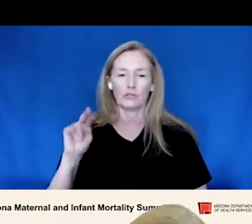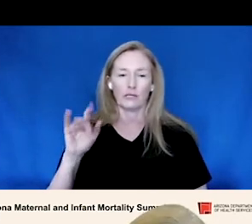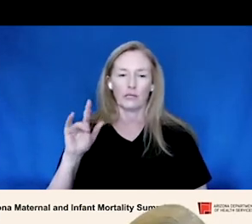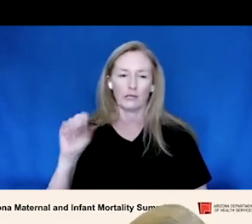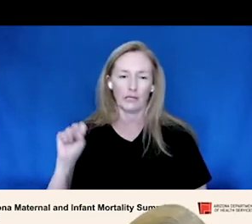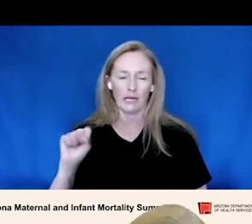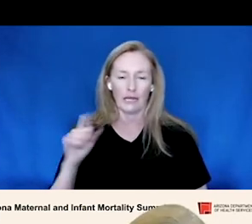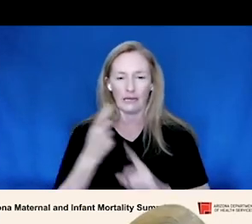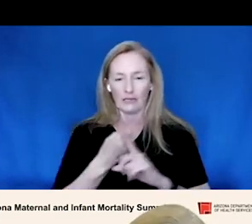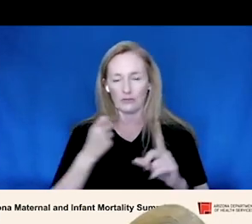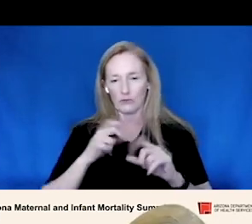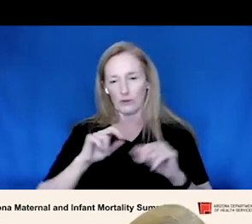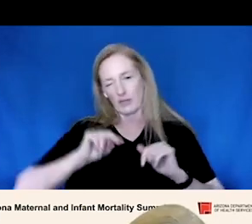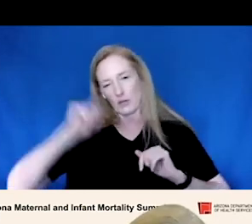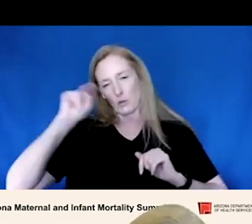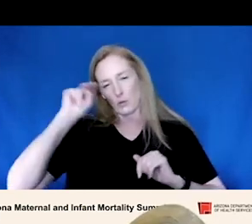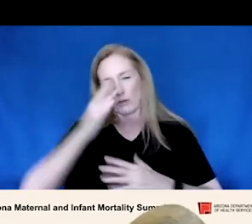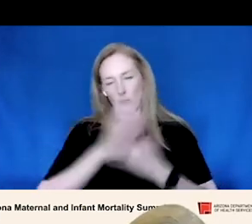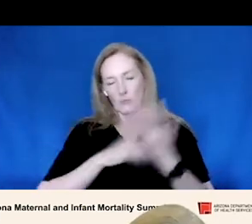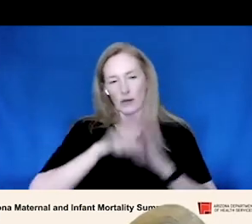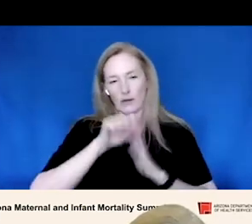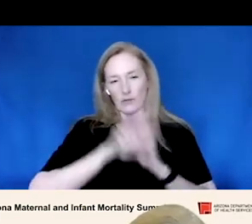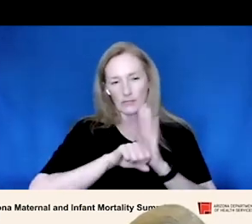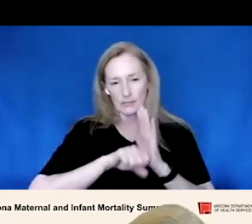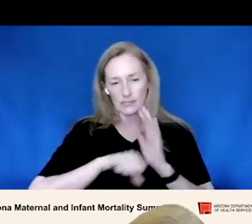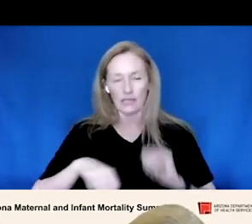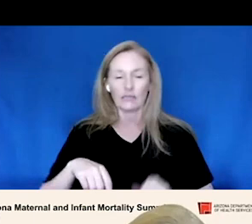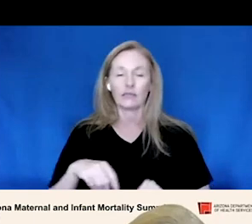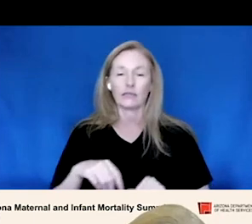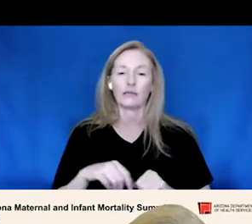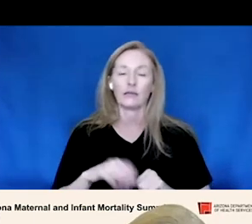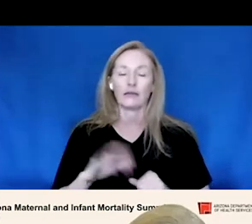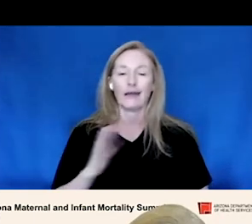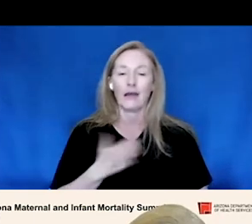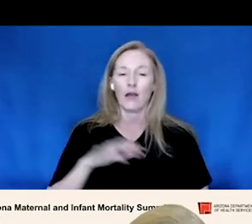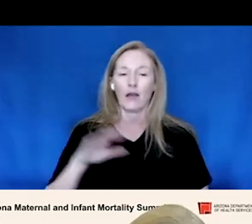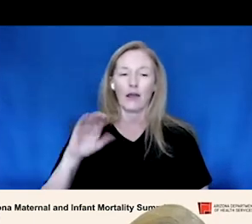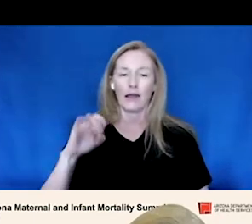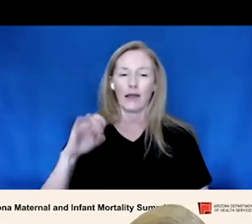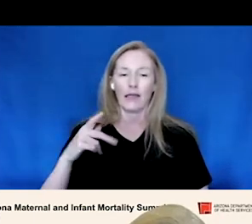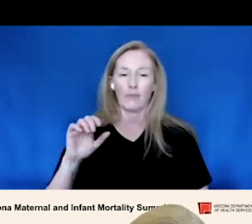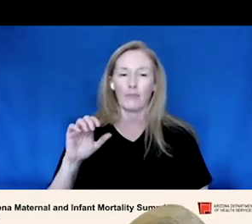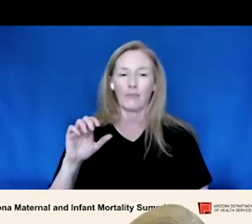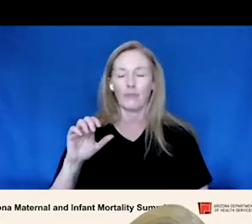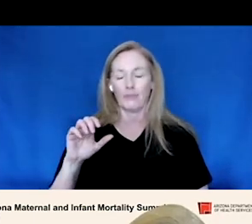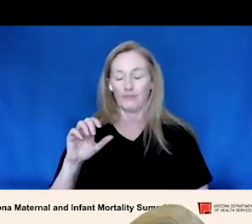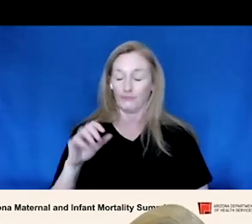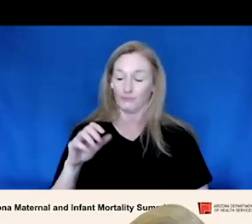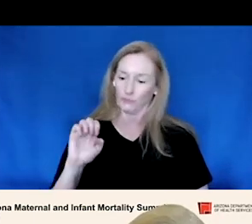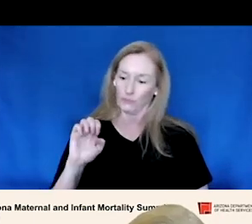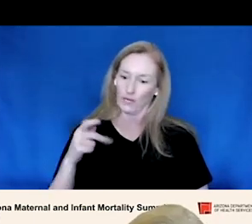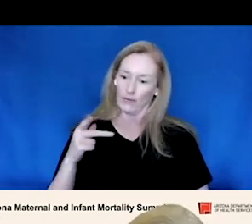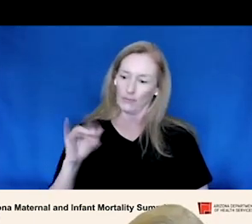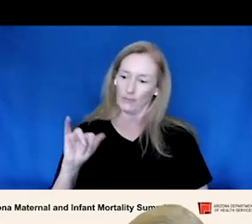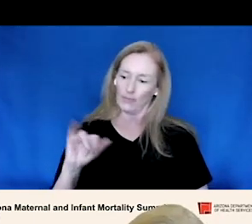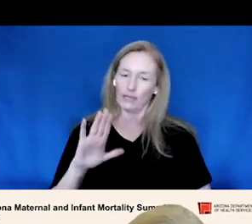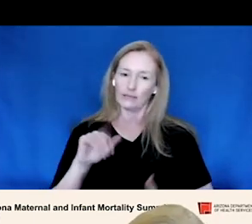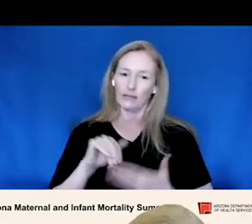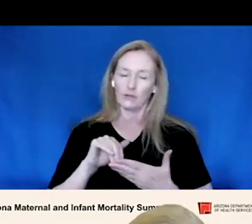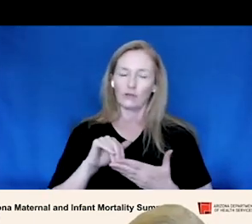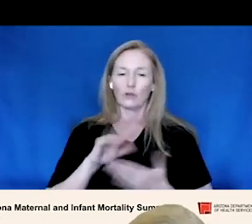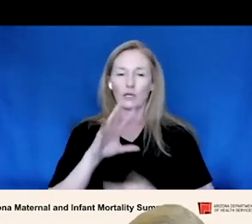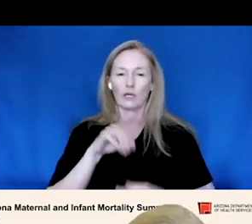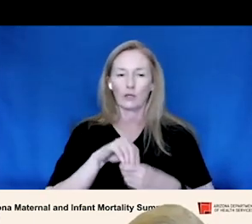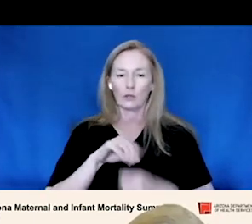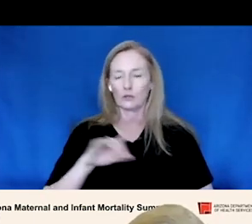area IHS, although our epicenter covers Tucson area, so we should be fine with our report. So thank